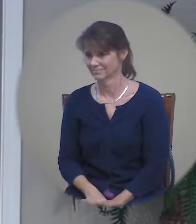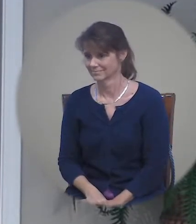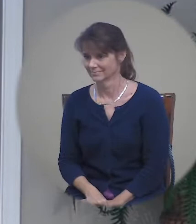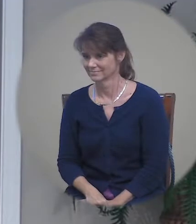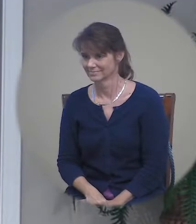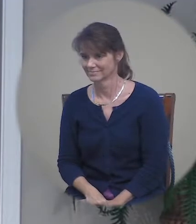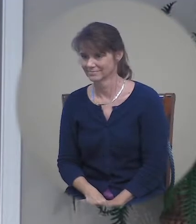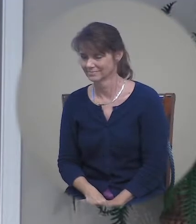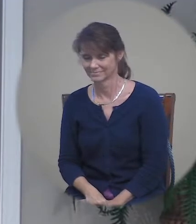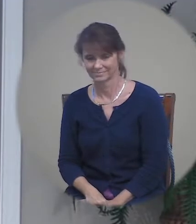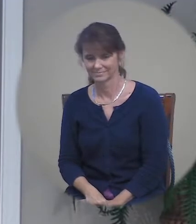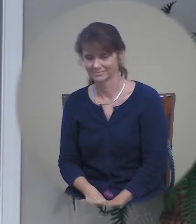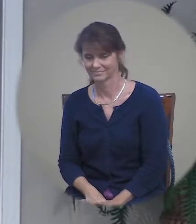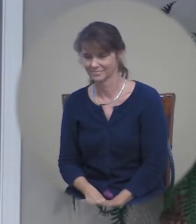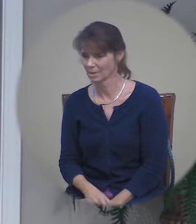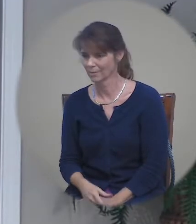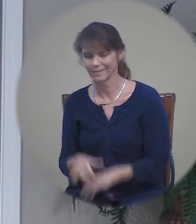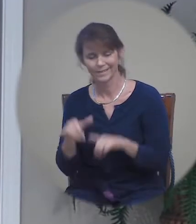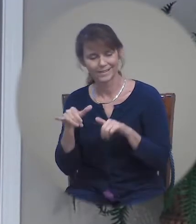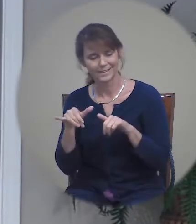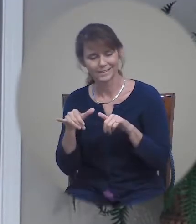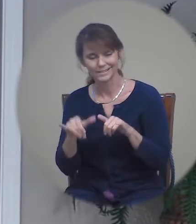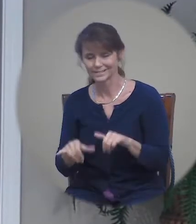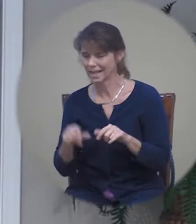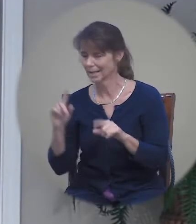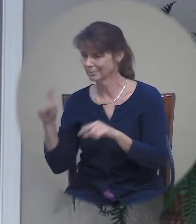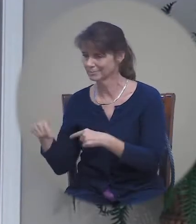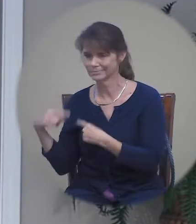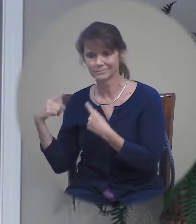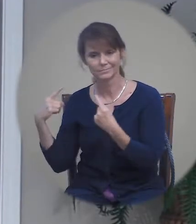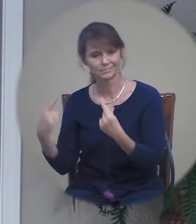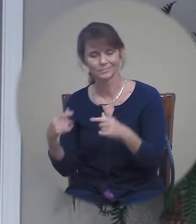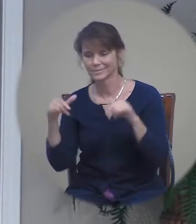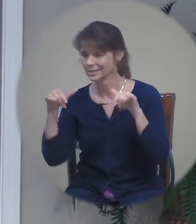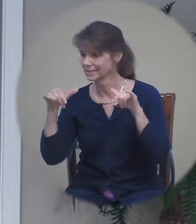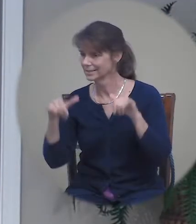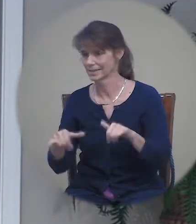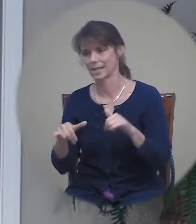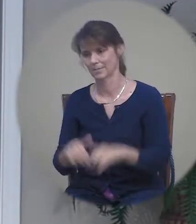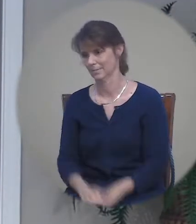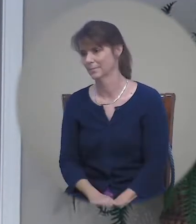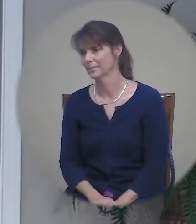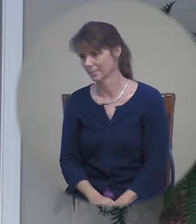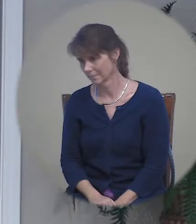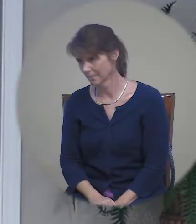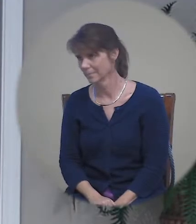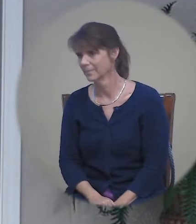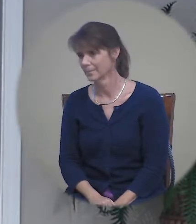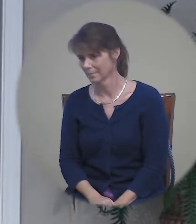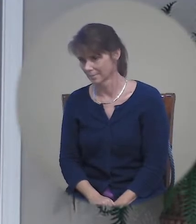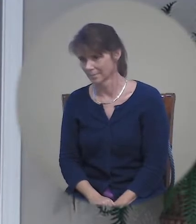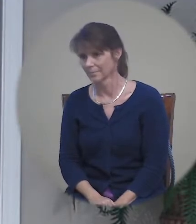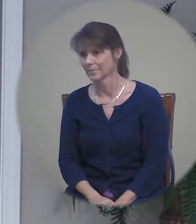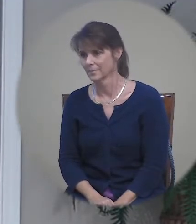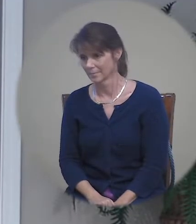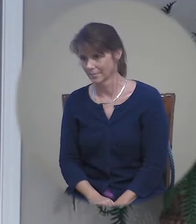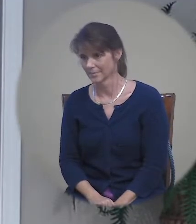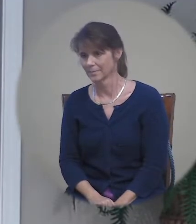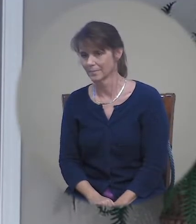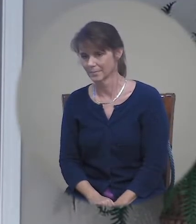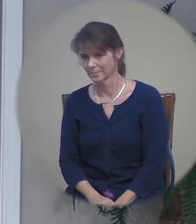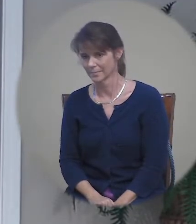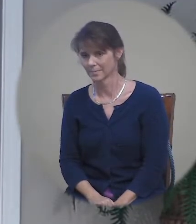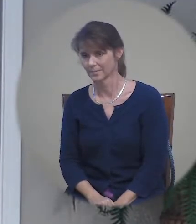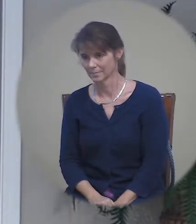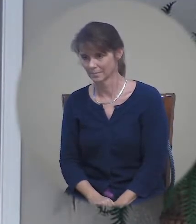trying to grasp onto something without reasoning it through. That's what he offers them.